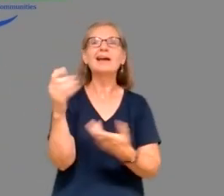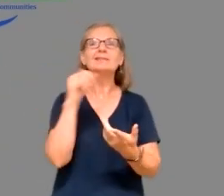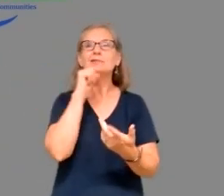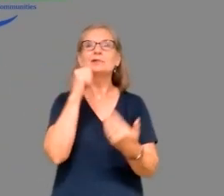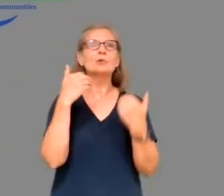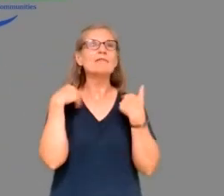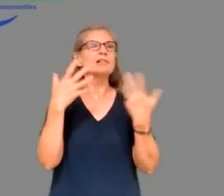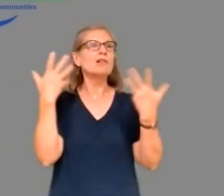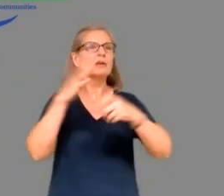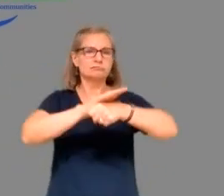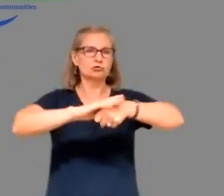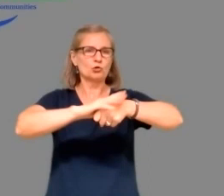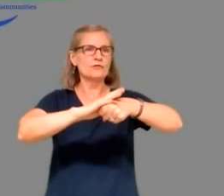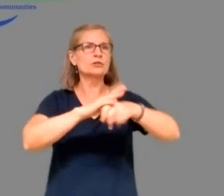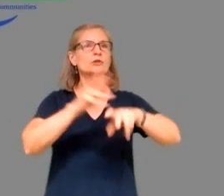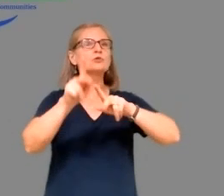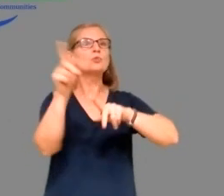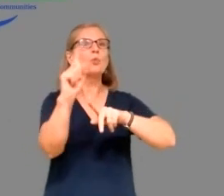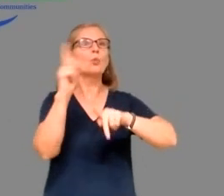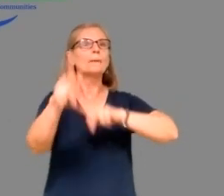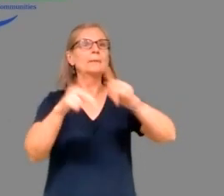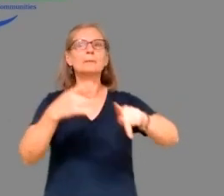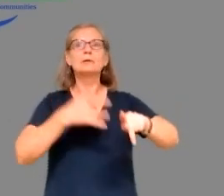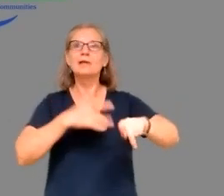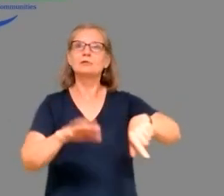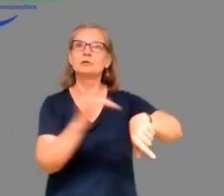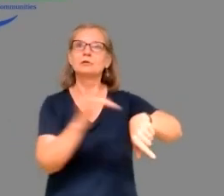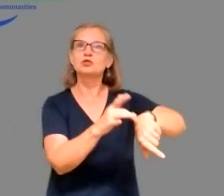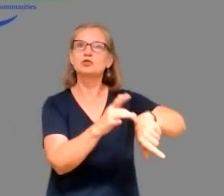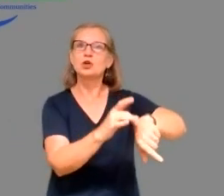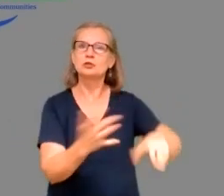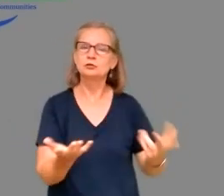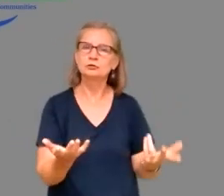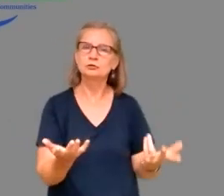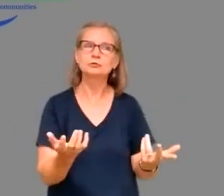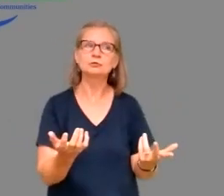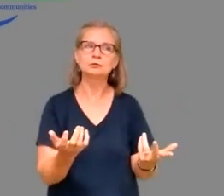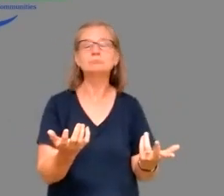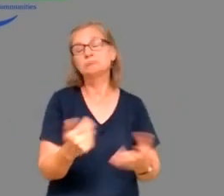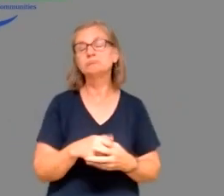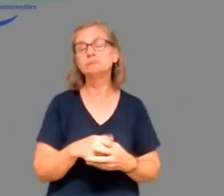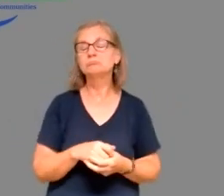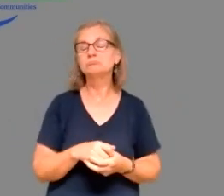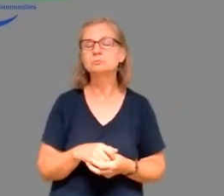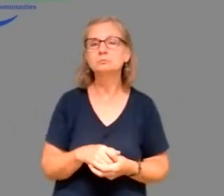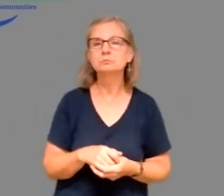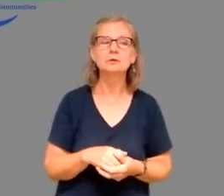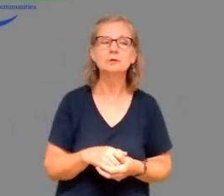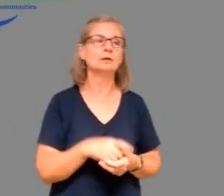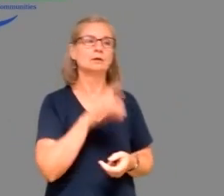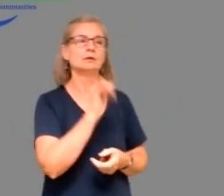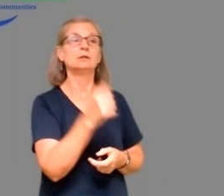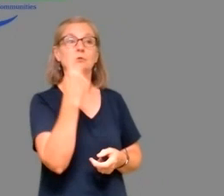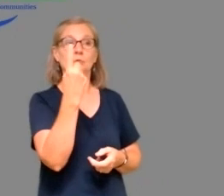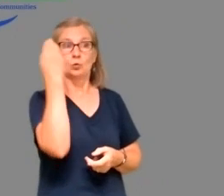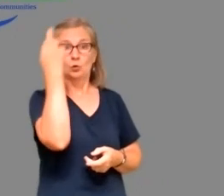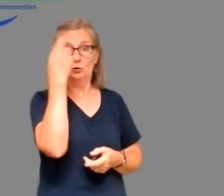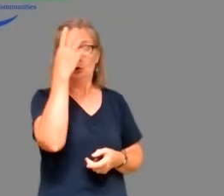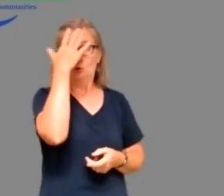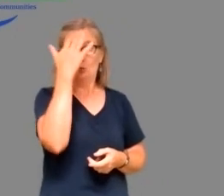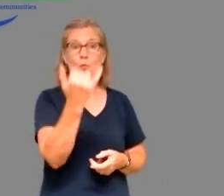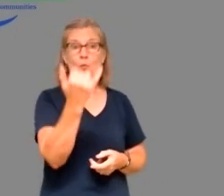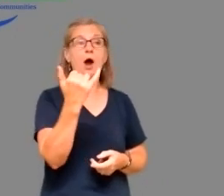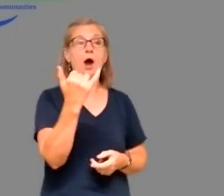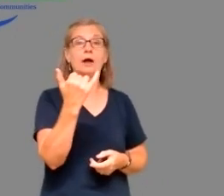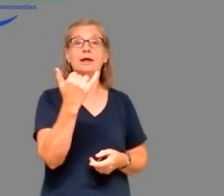just the lack of high touch surfaces means that there's going to be a lower chance of transmission. Which is one of the reasons that cities have taped